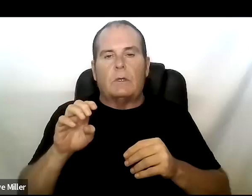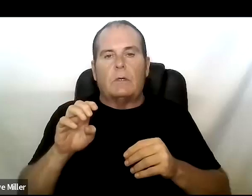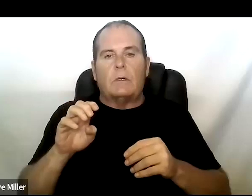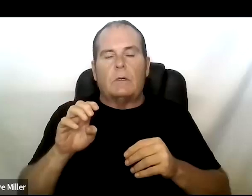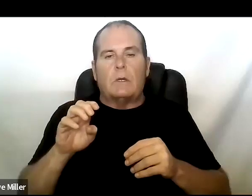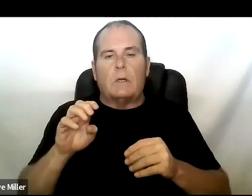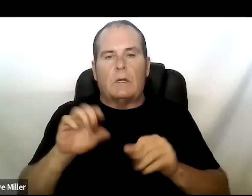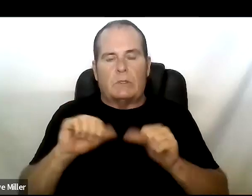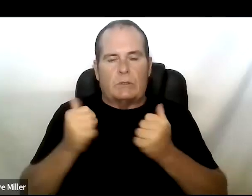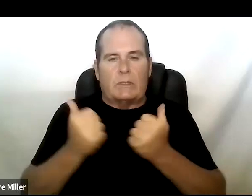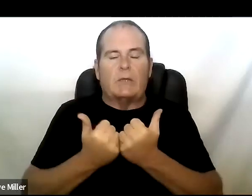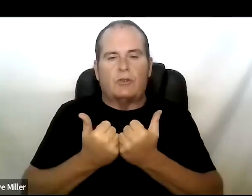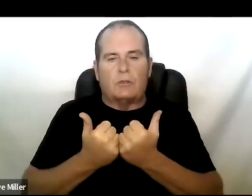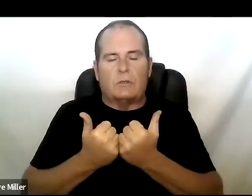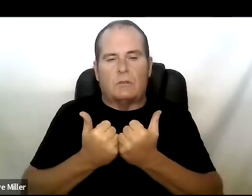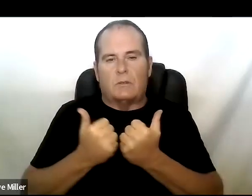resources other than